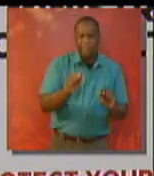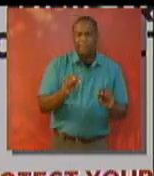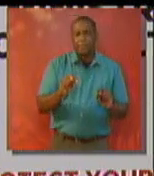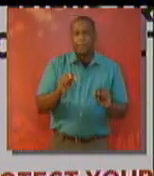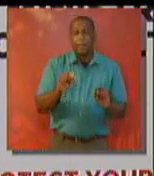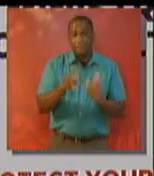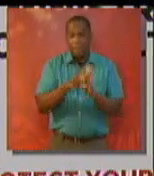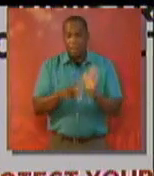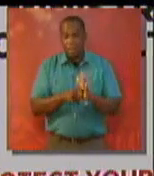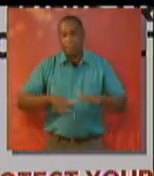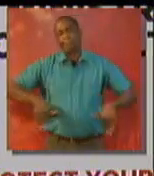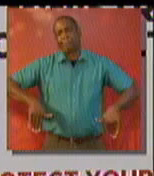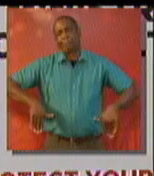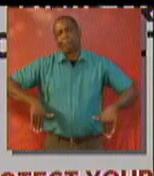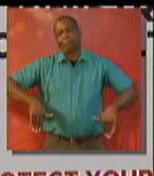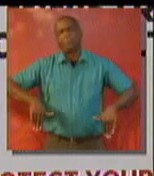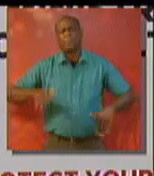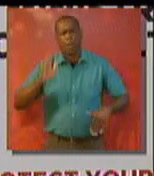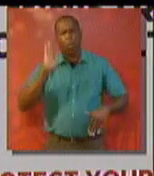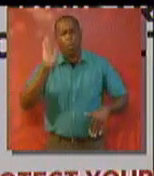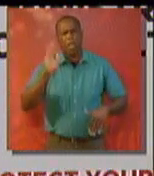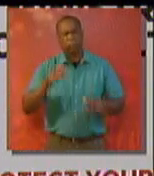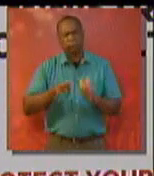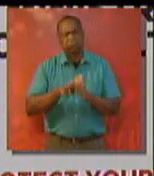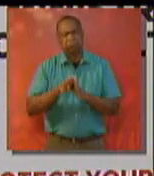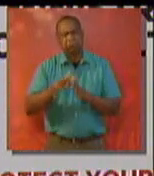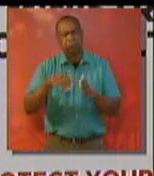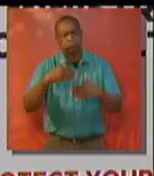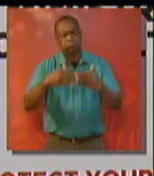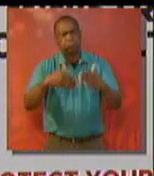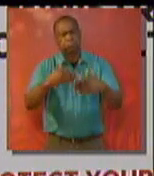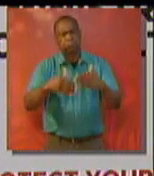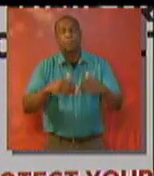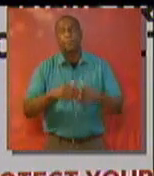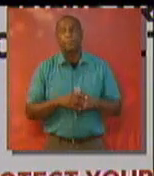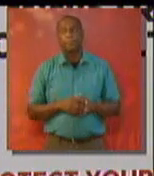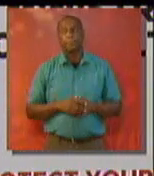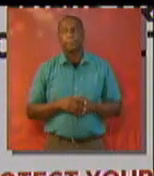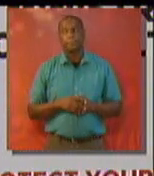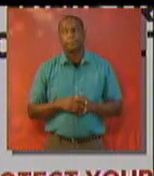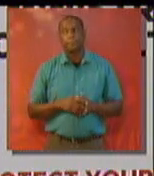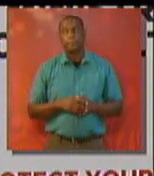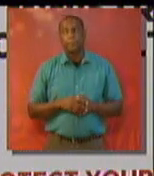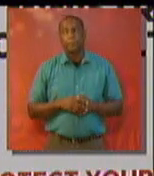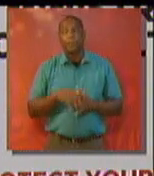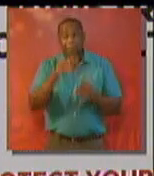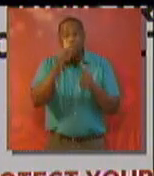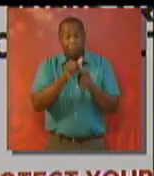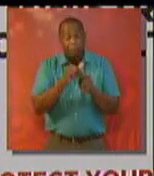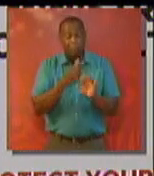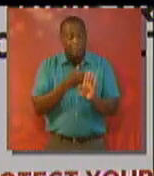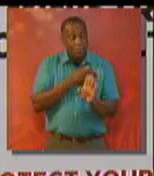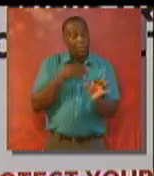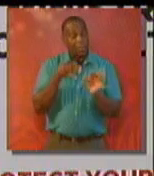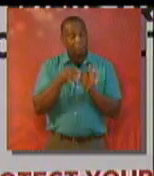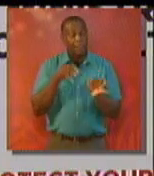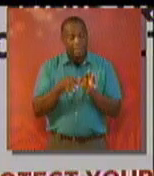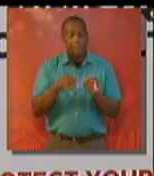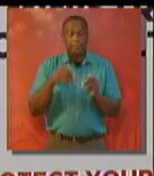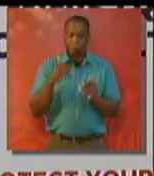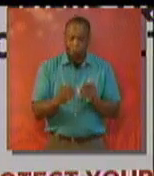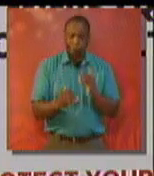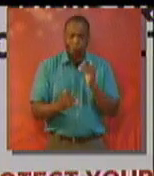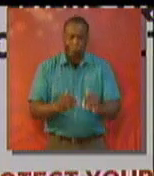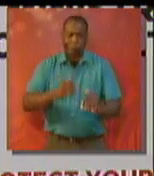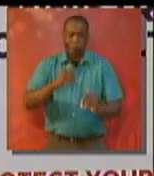be developed as time goes along. At the start, I did say this is going to be a step-by-step approach. So the first